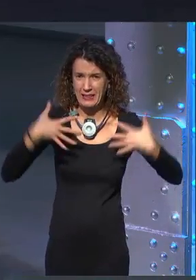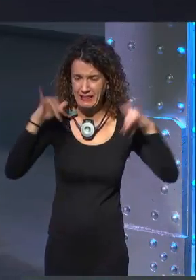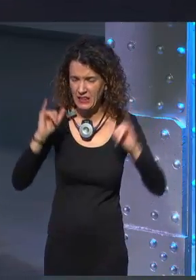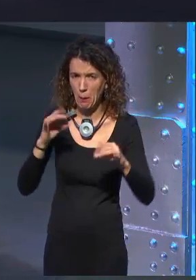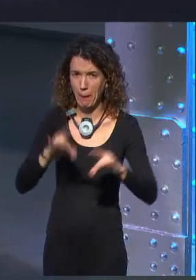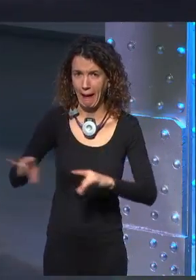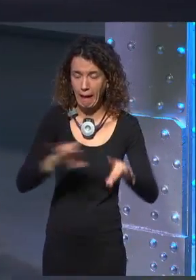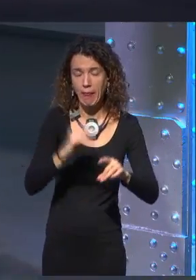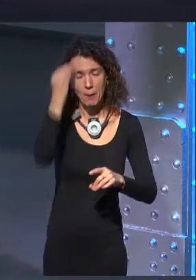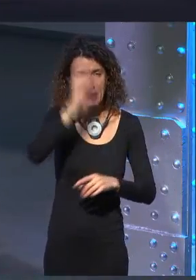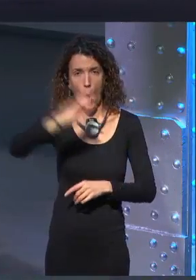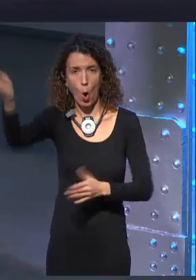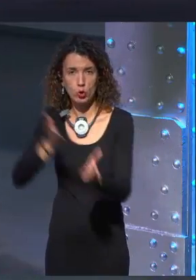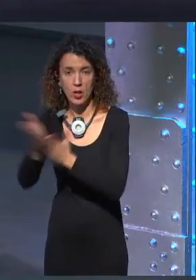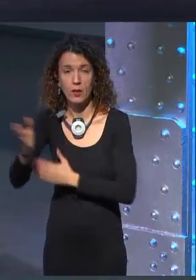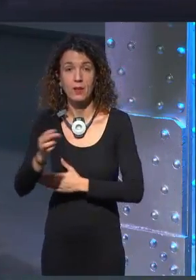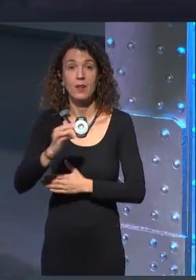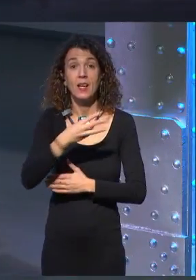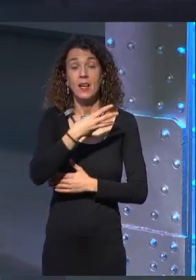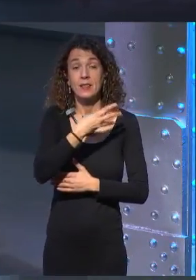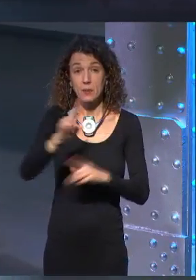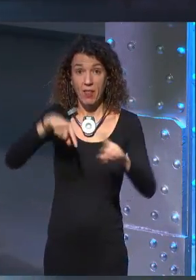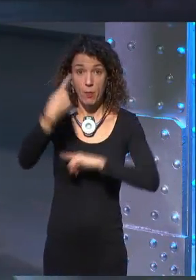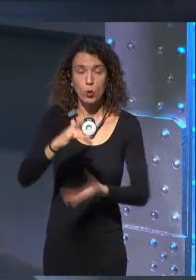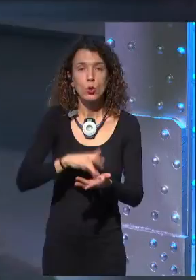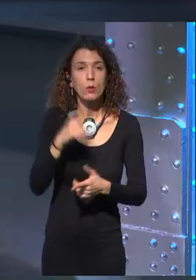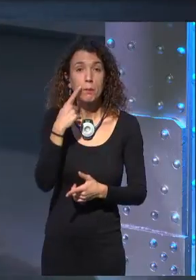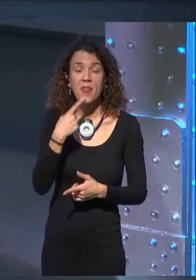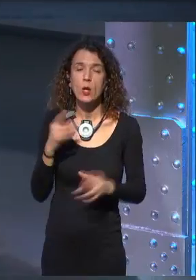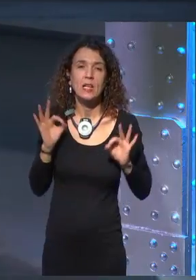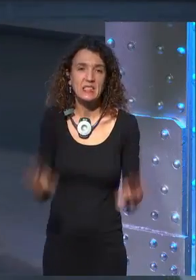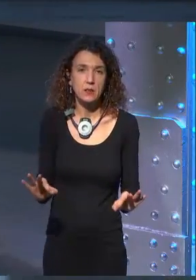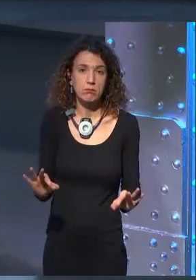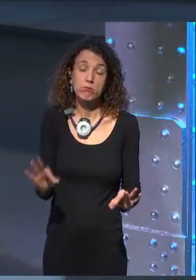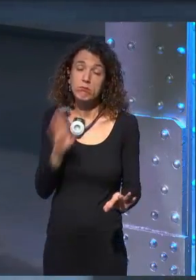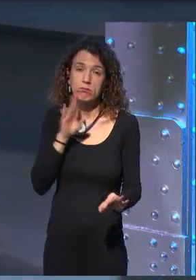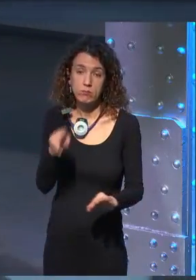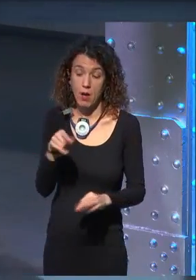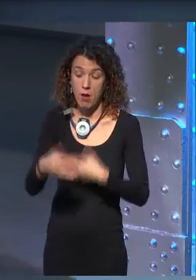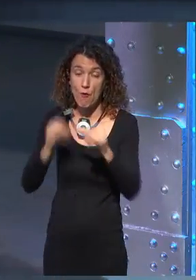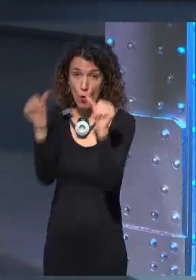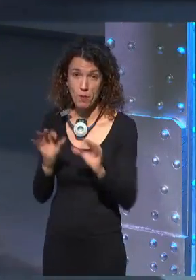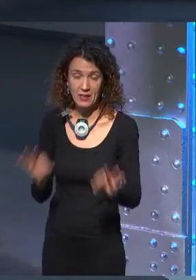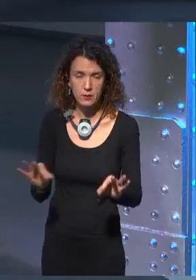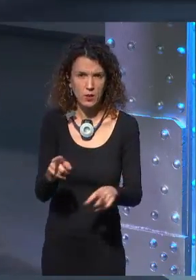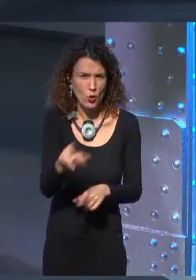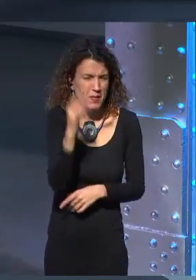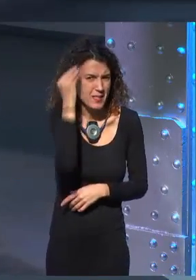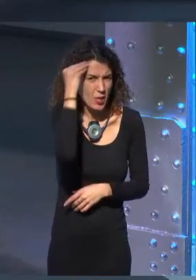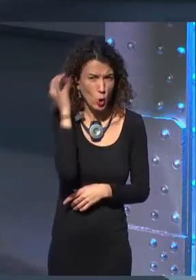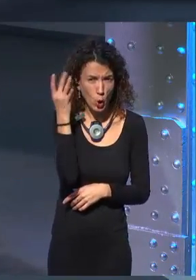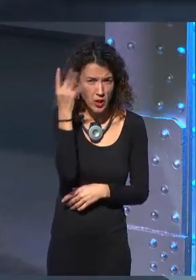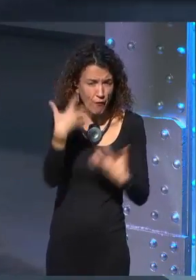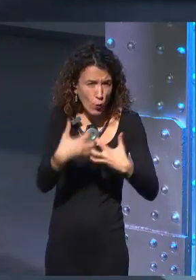else. 3 weeks later, they came back and said, this is it. I said, this is just bullshit. This is never going to